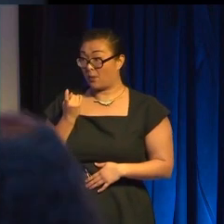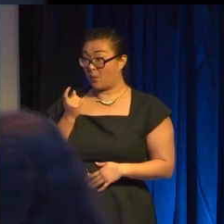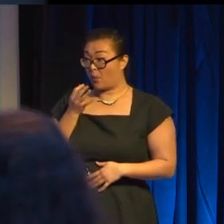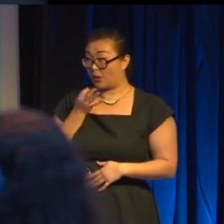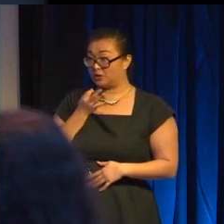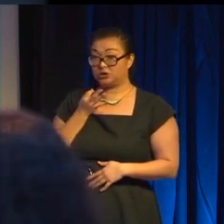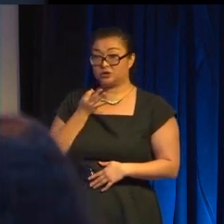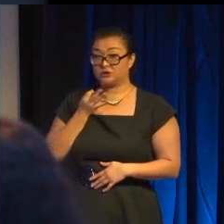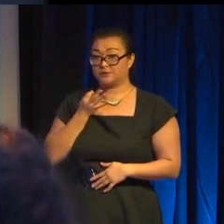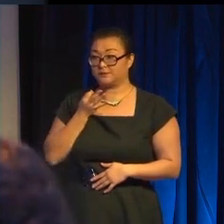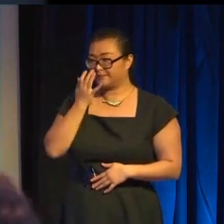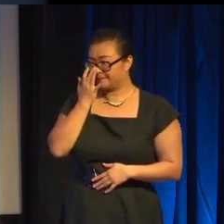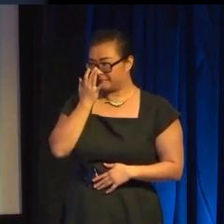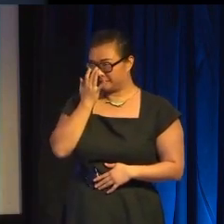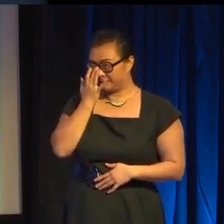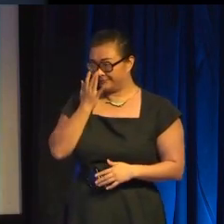Oh,